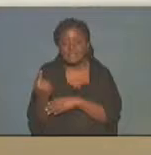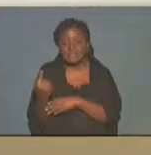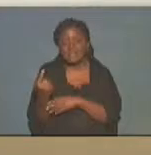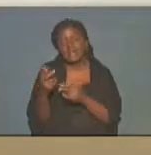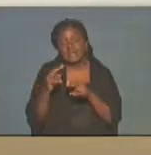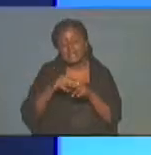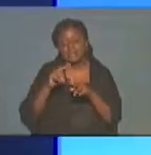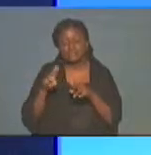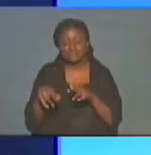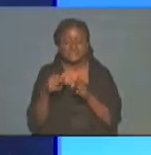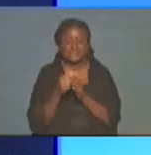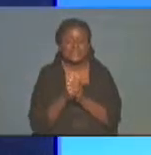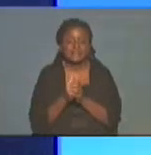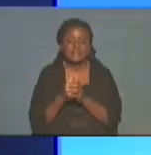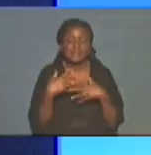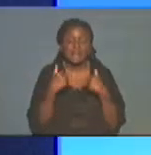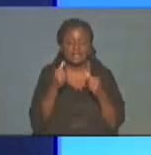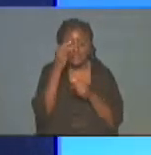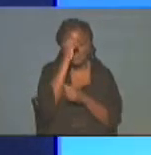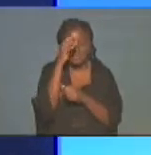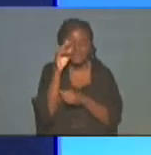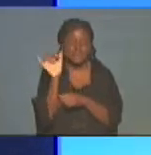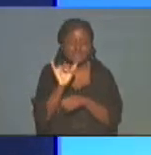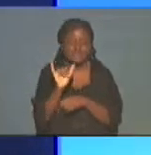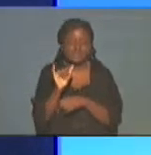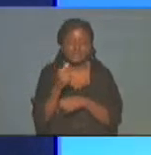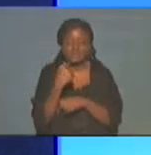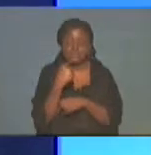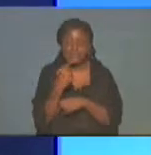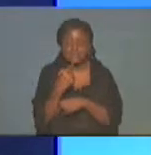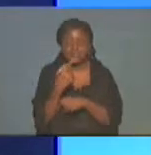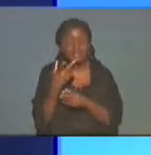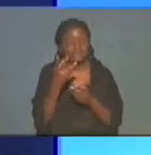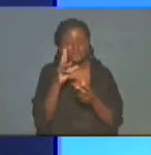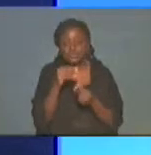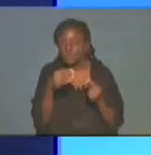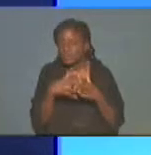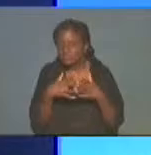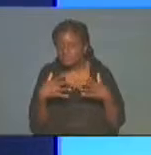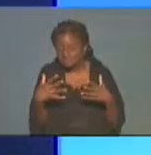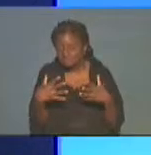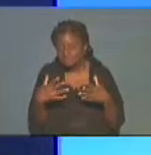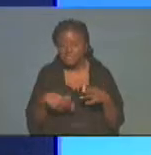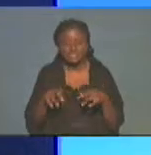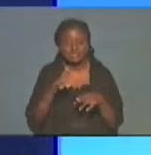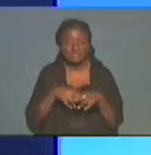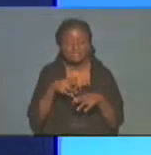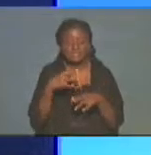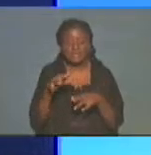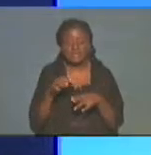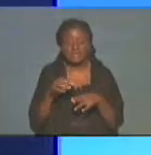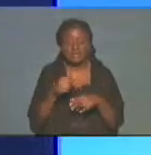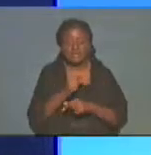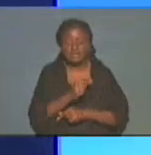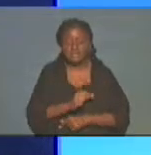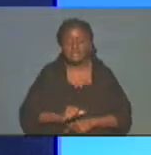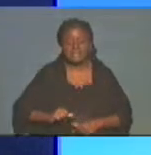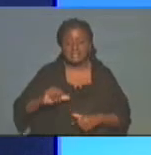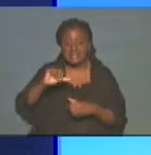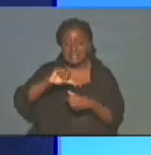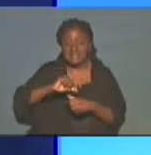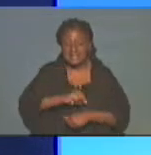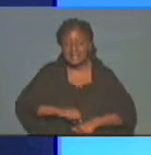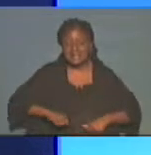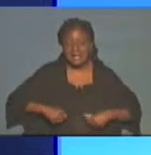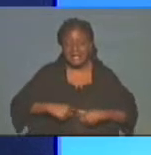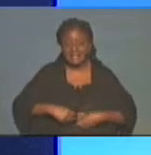downward trend. The health minister also today assuring there is no substantial uptick of gastrointestinal or upper